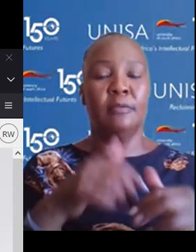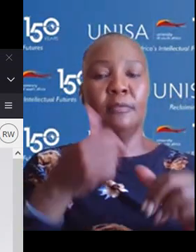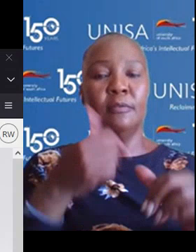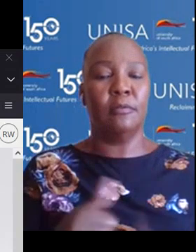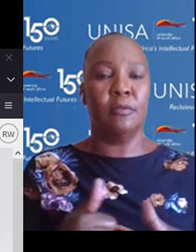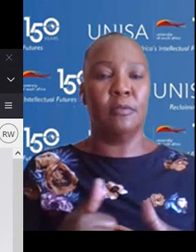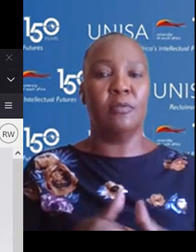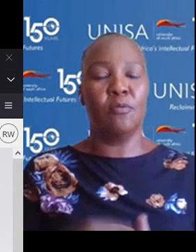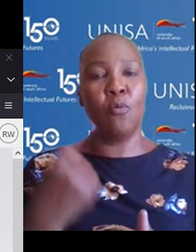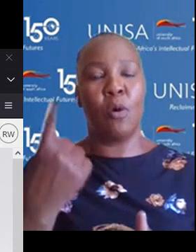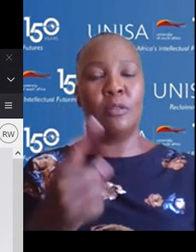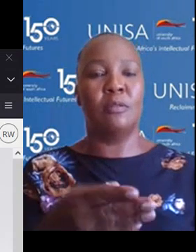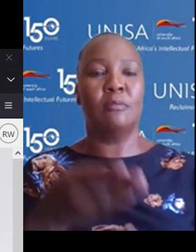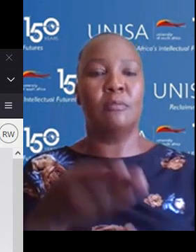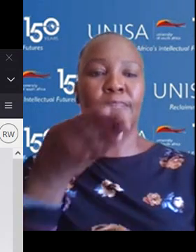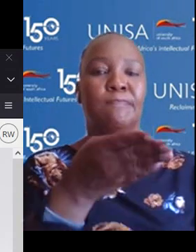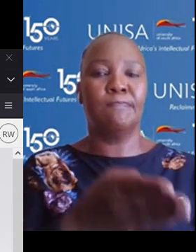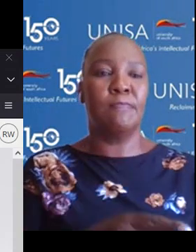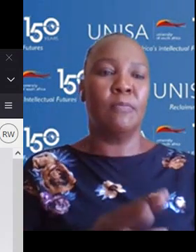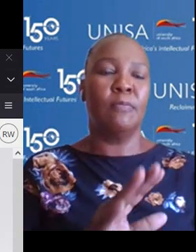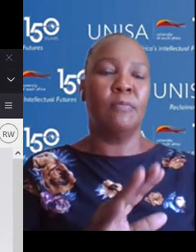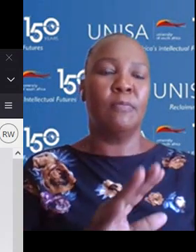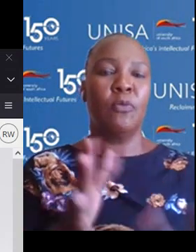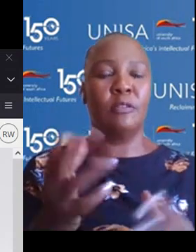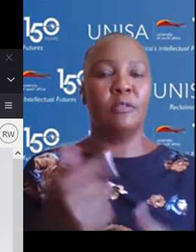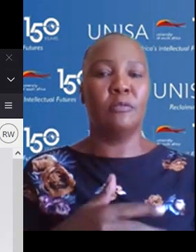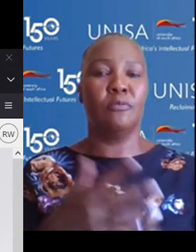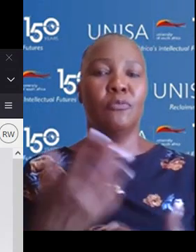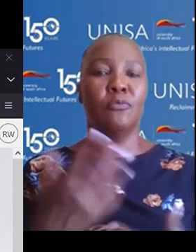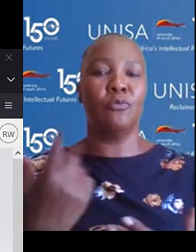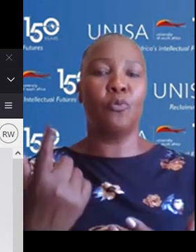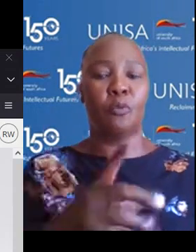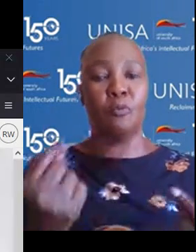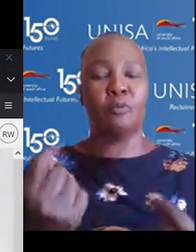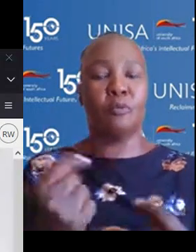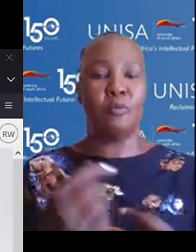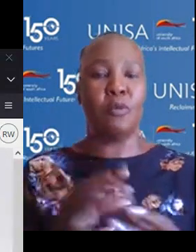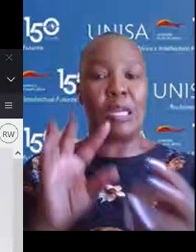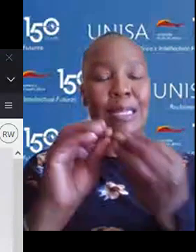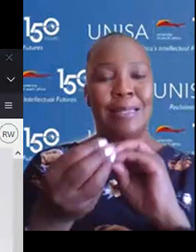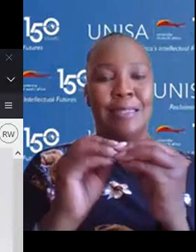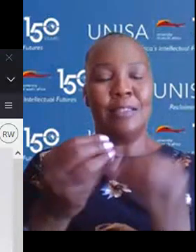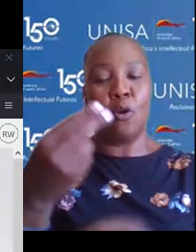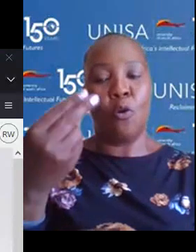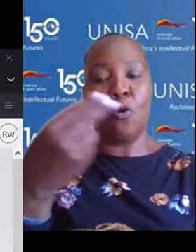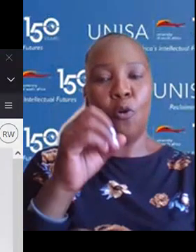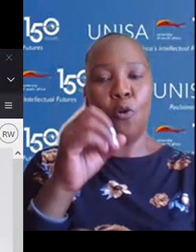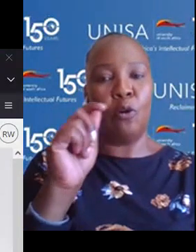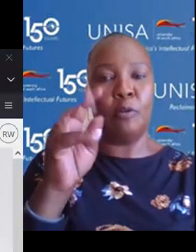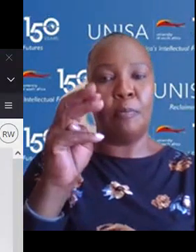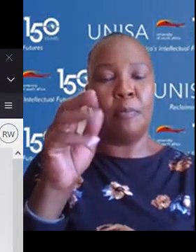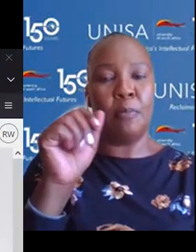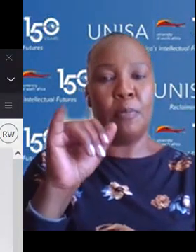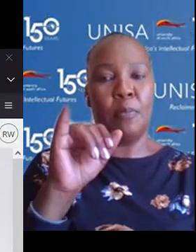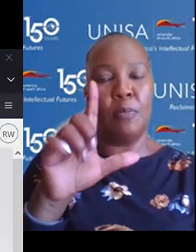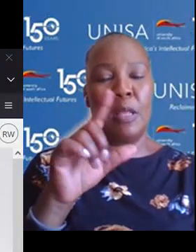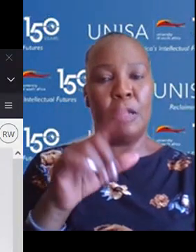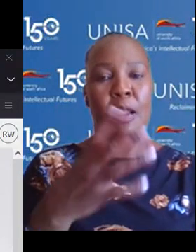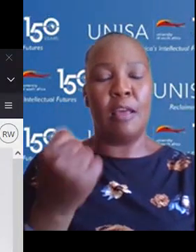that's attending because you're interested what your partner's doing, you can create a Hotmail account, and then you can at least have some